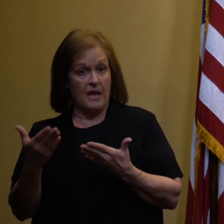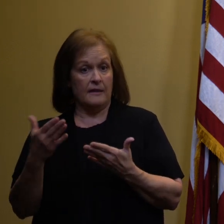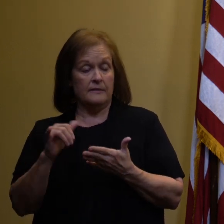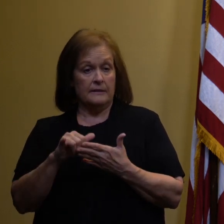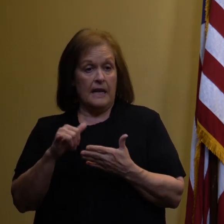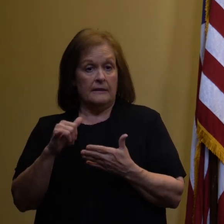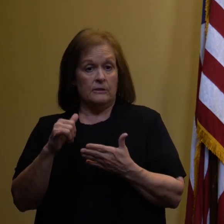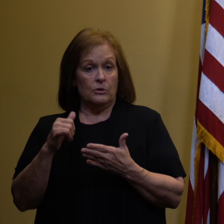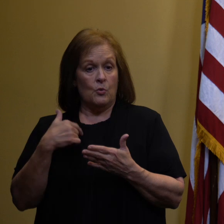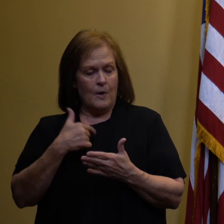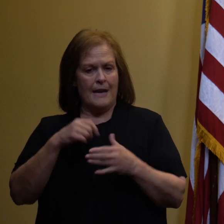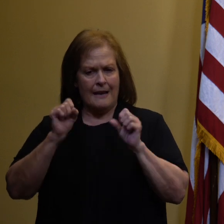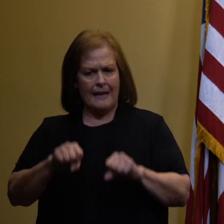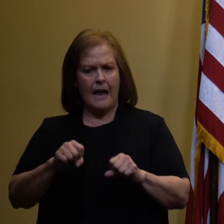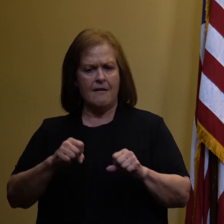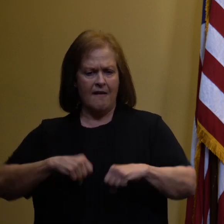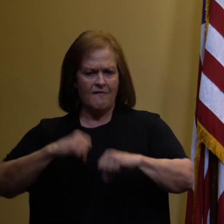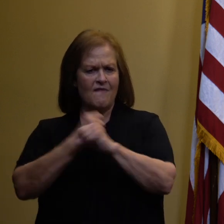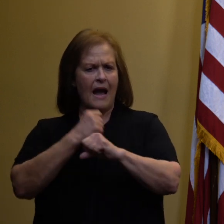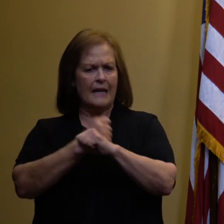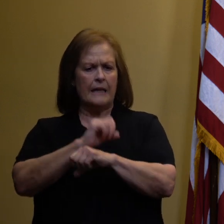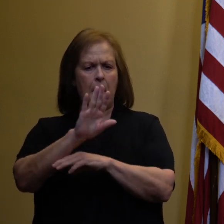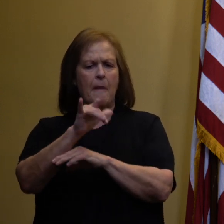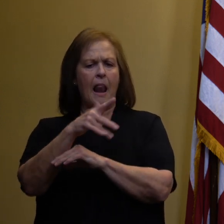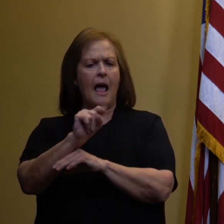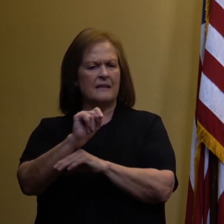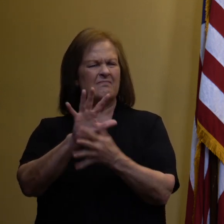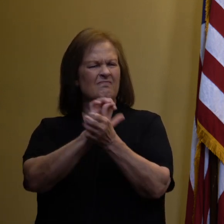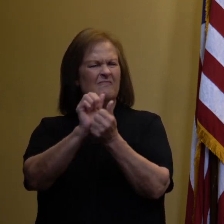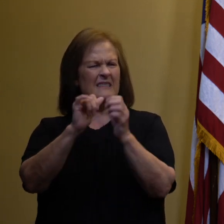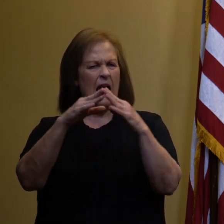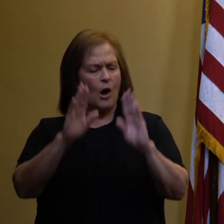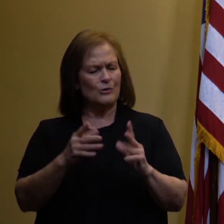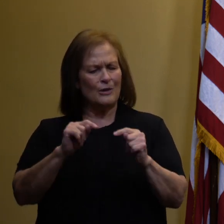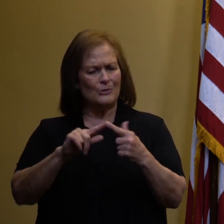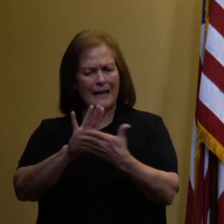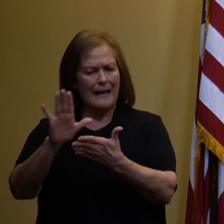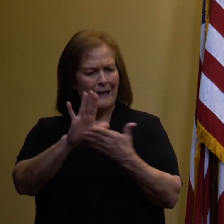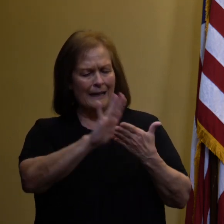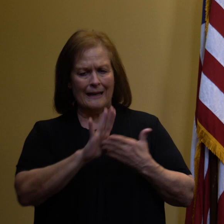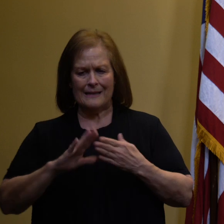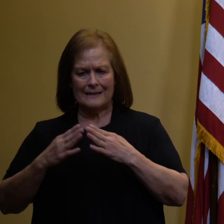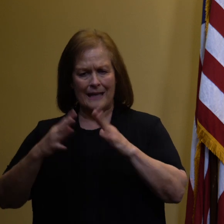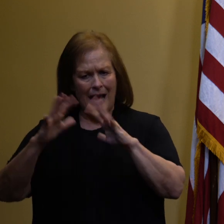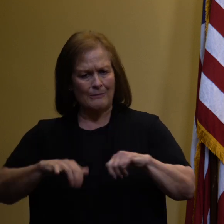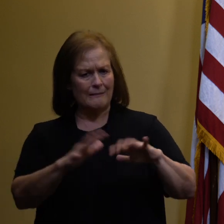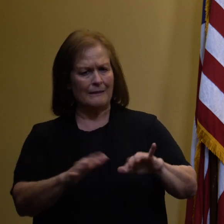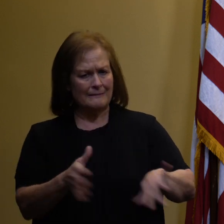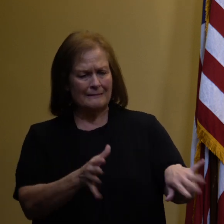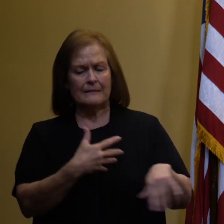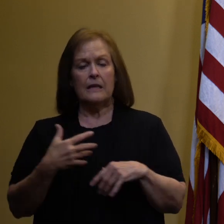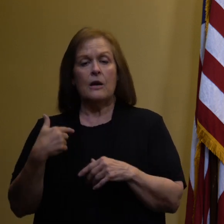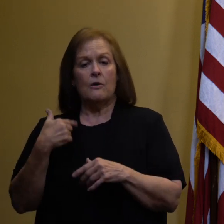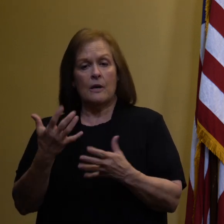toolbox to just fight blight throughout the city of New Orleans and clean this city up. We have put a lot of